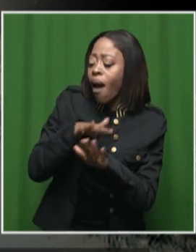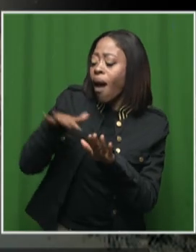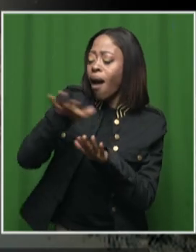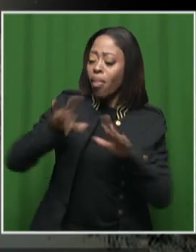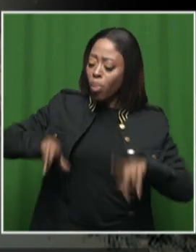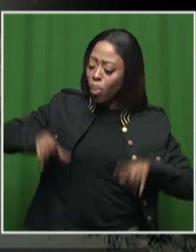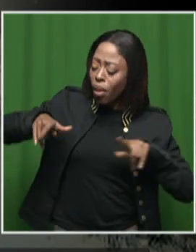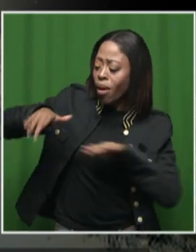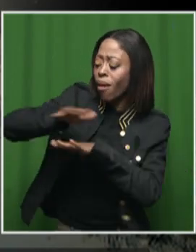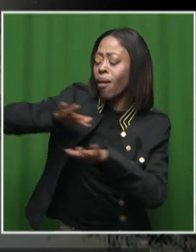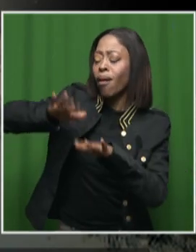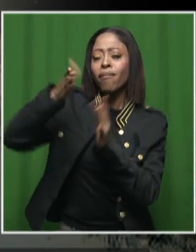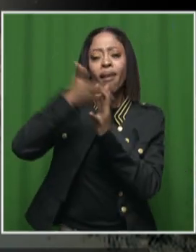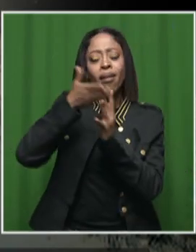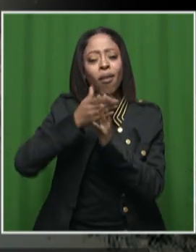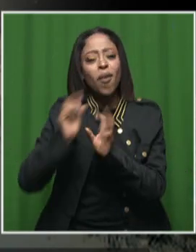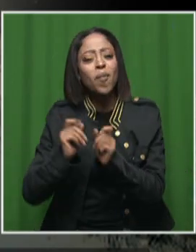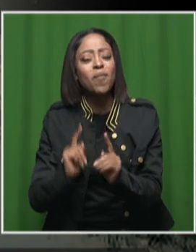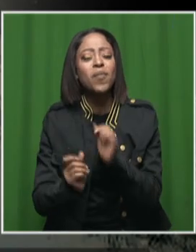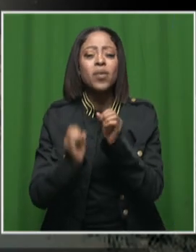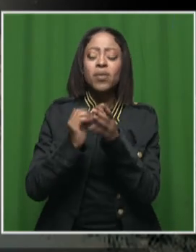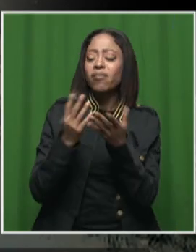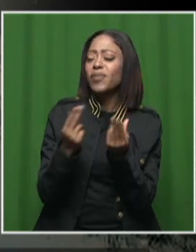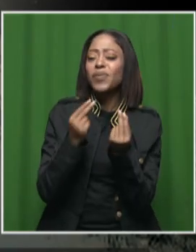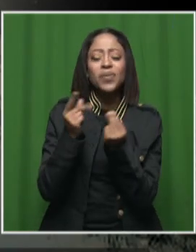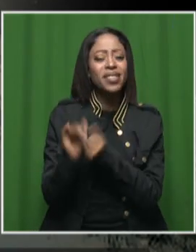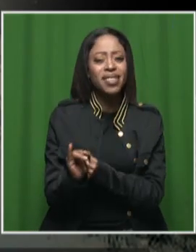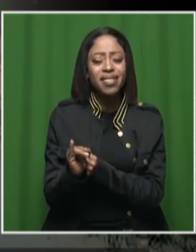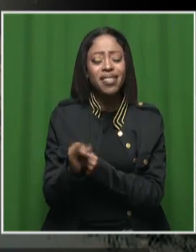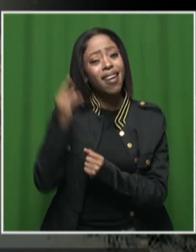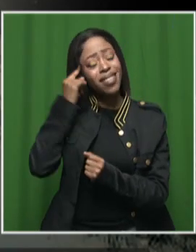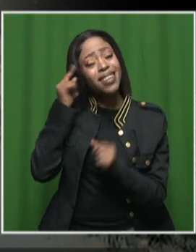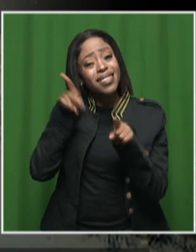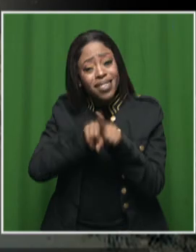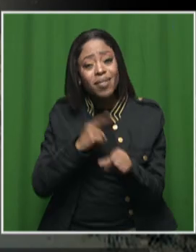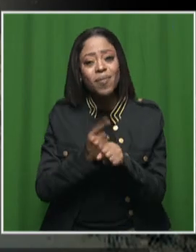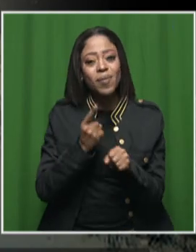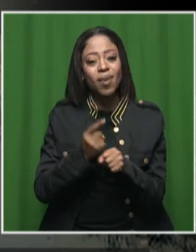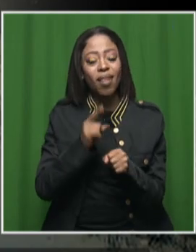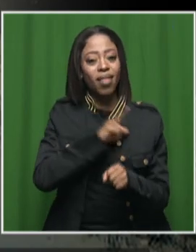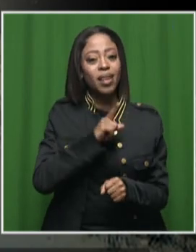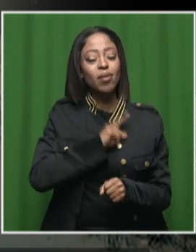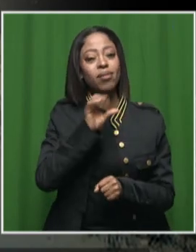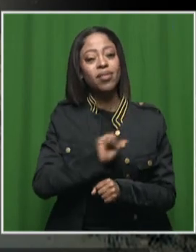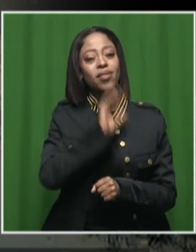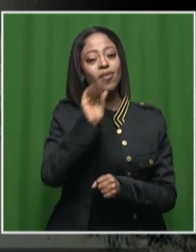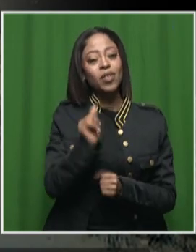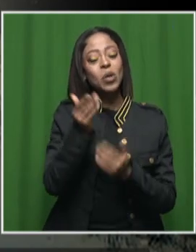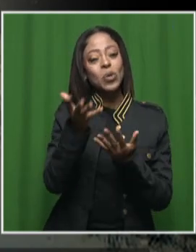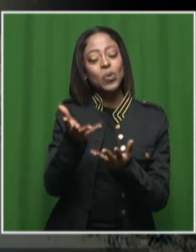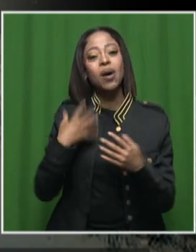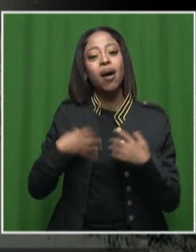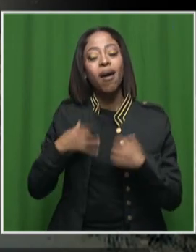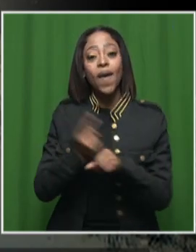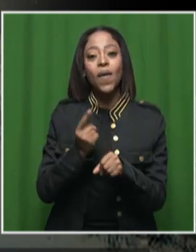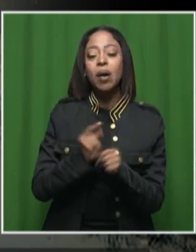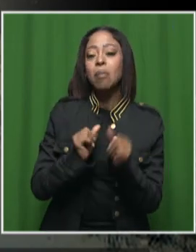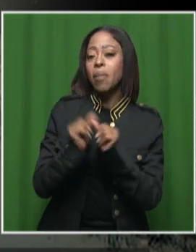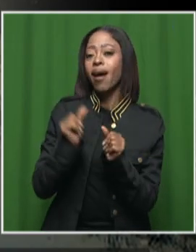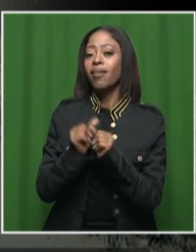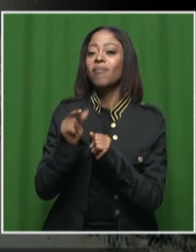industries that access, there's opportunity, growing opportunity. And that's what I think makes South Africans so nervous and anxious, always to want to do